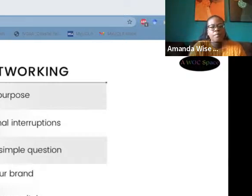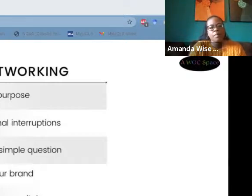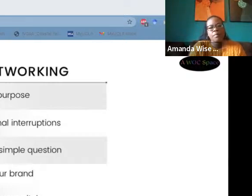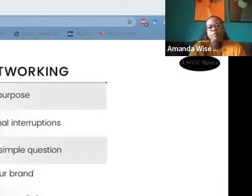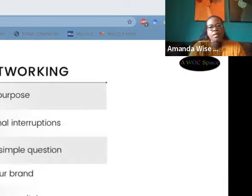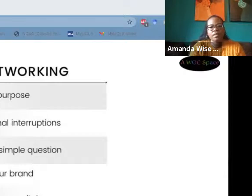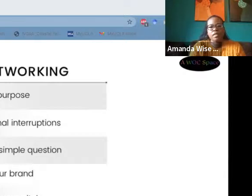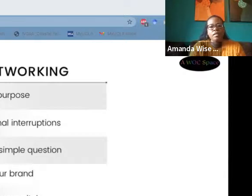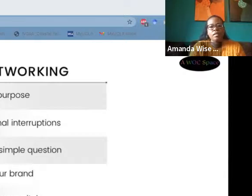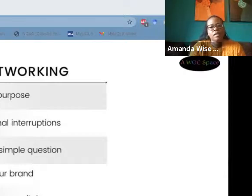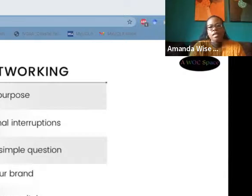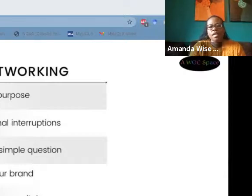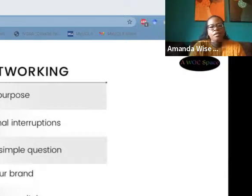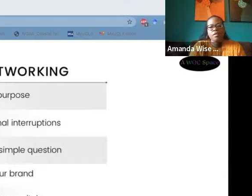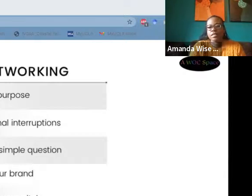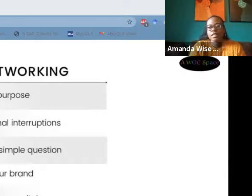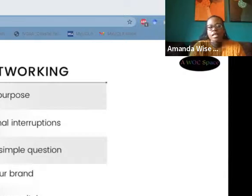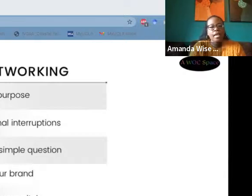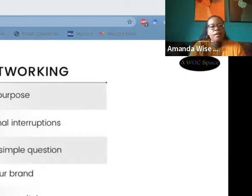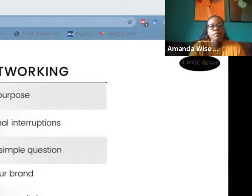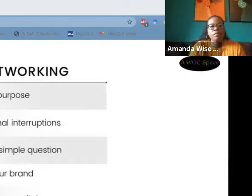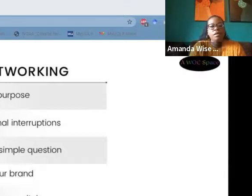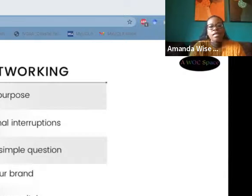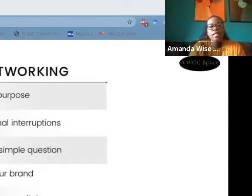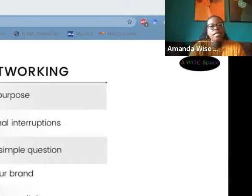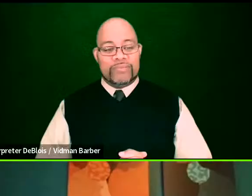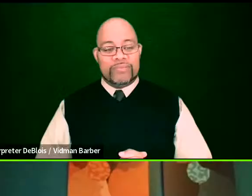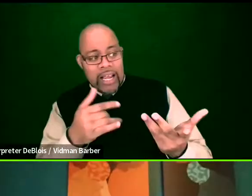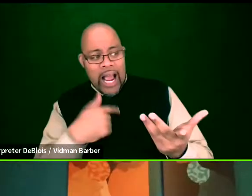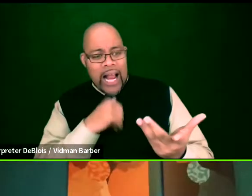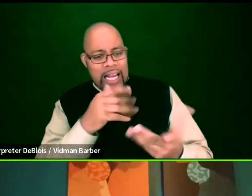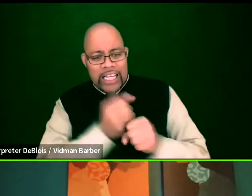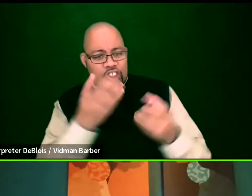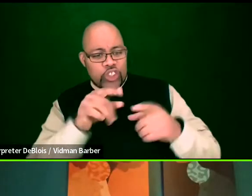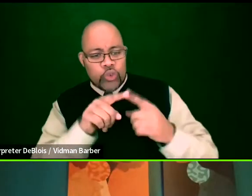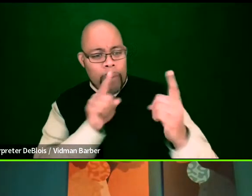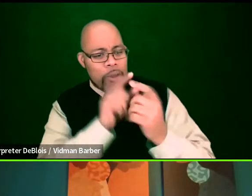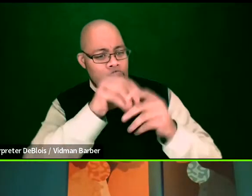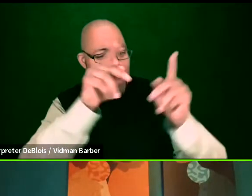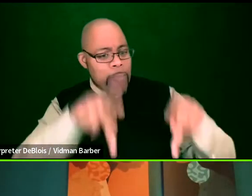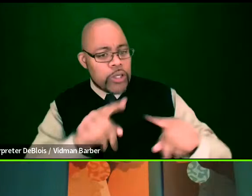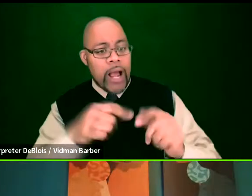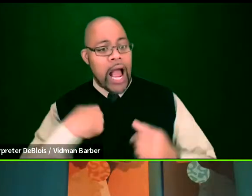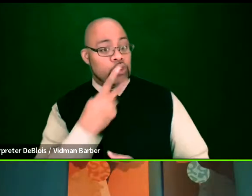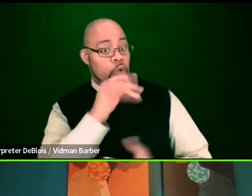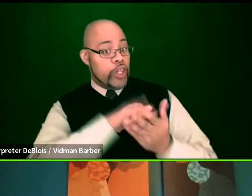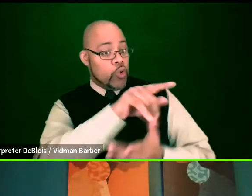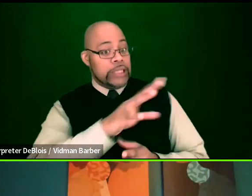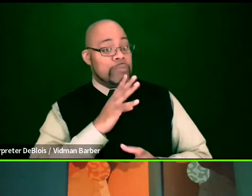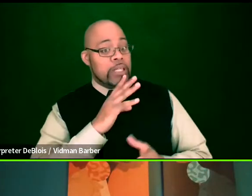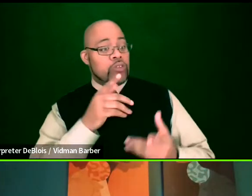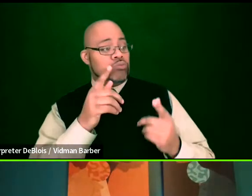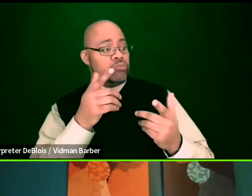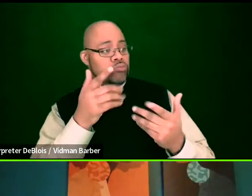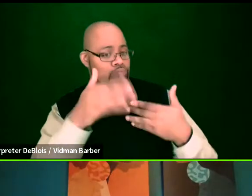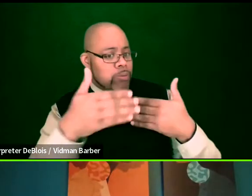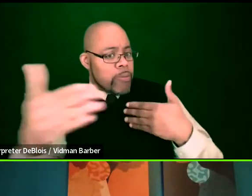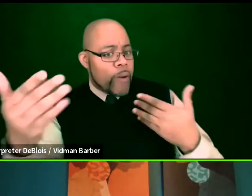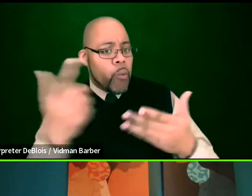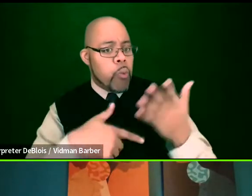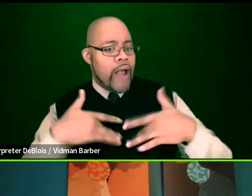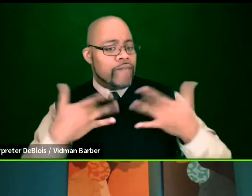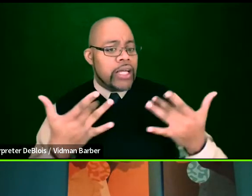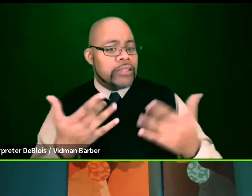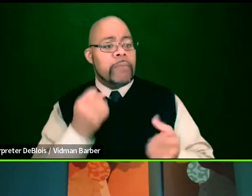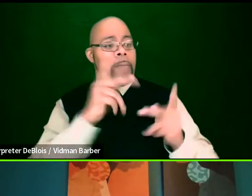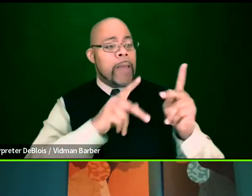going to clam up in person, and you can say, hey, I didn't get a chance to meet you in person, but I saw that you were speaking on so-and-so. A lot of